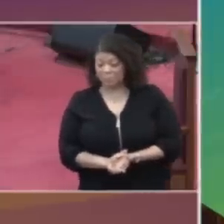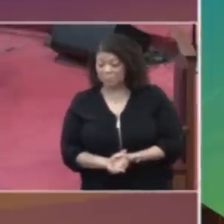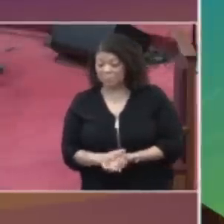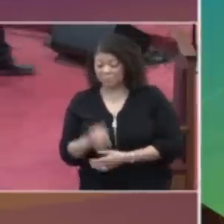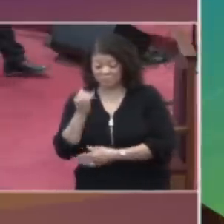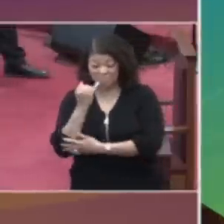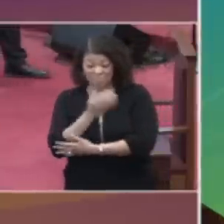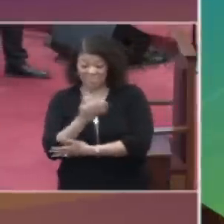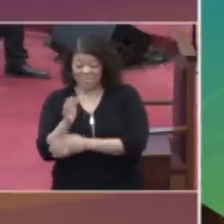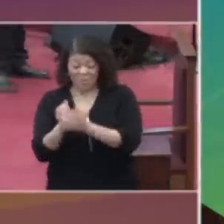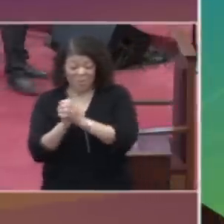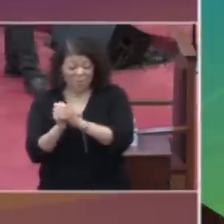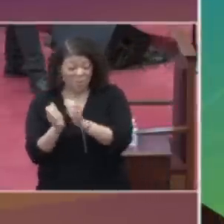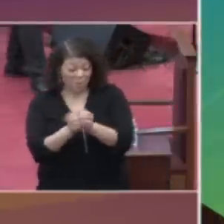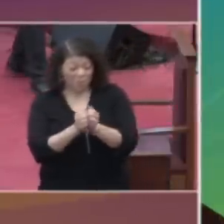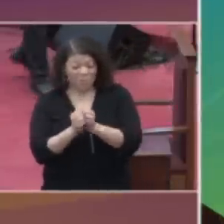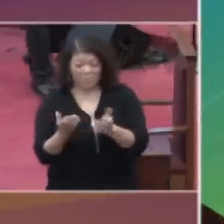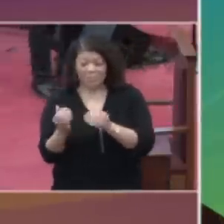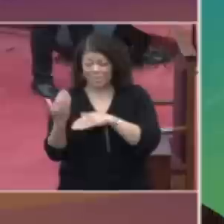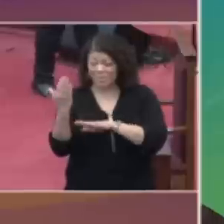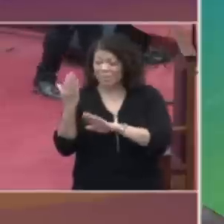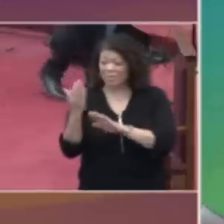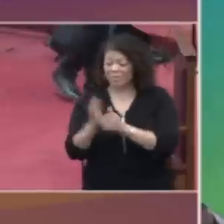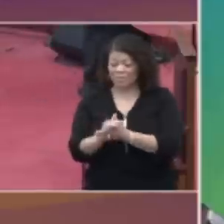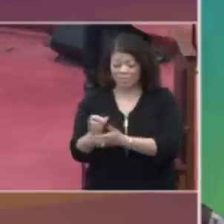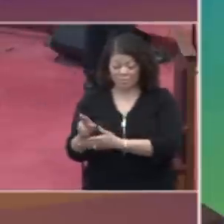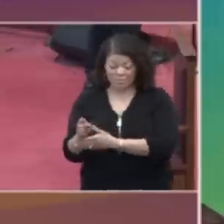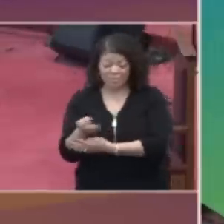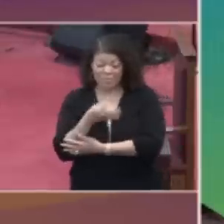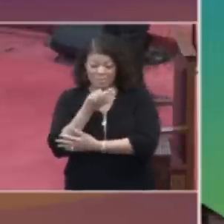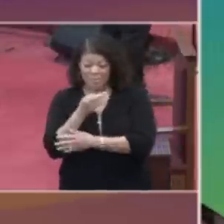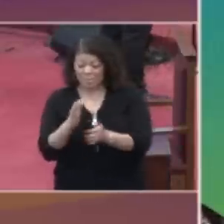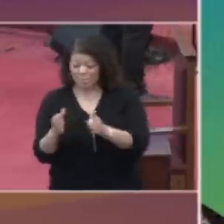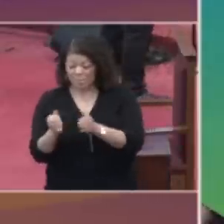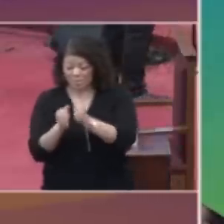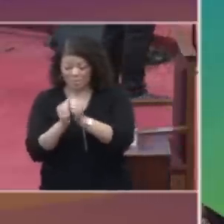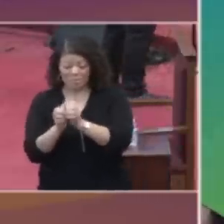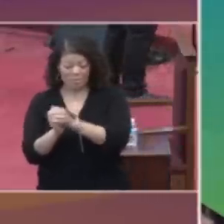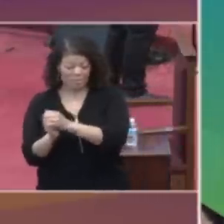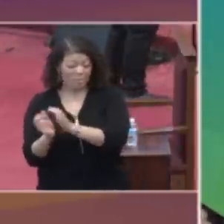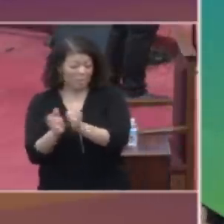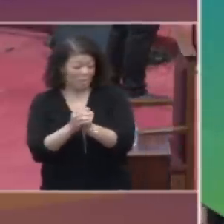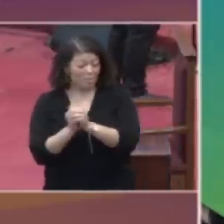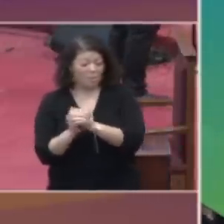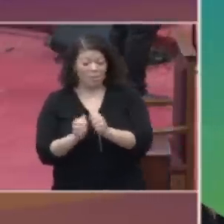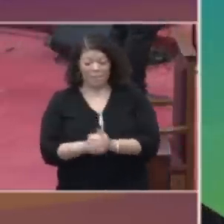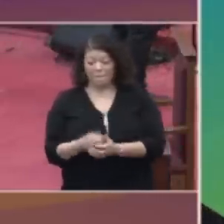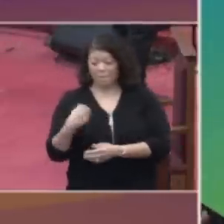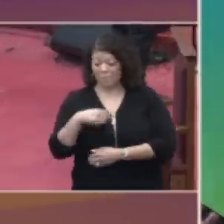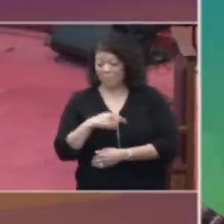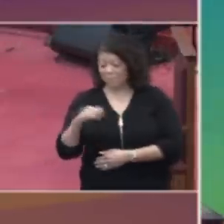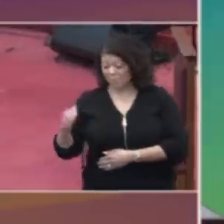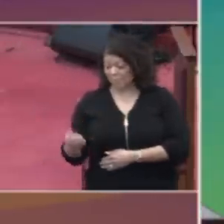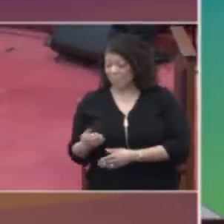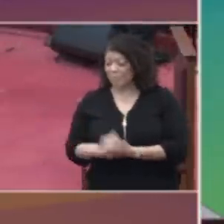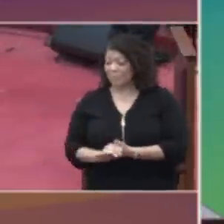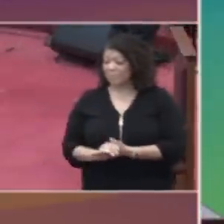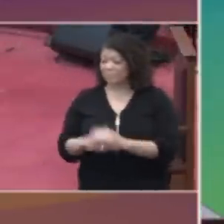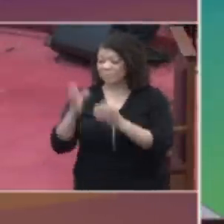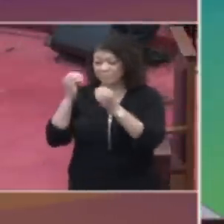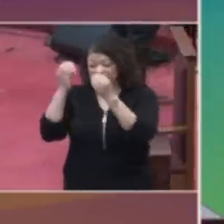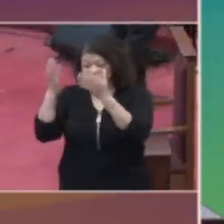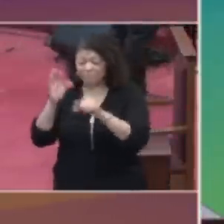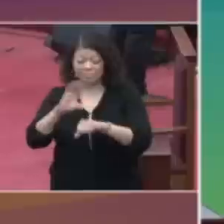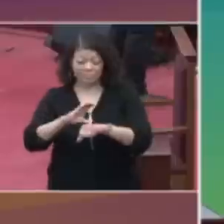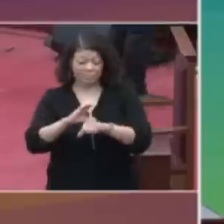If you are worshiping with us in person or plan to worship with us soon, we invite you to adhere to our